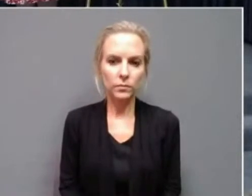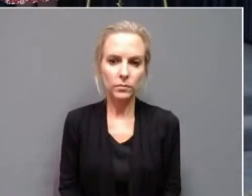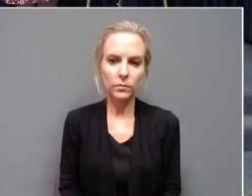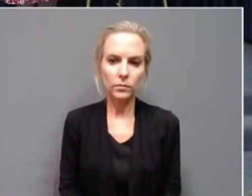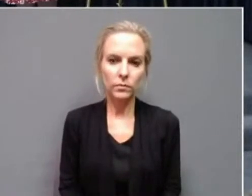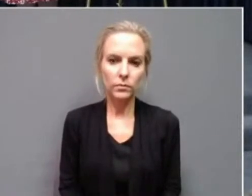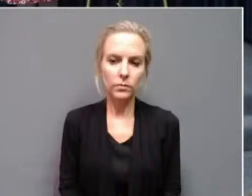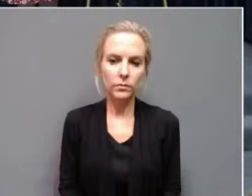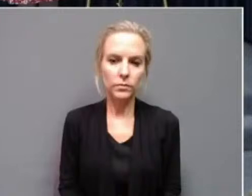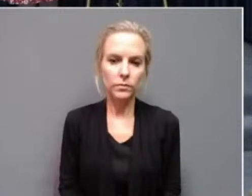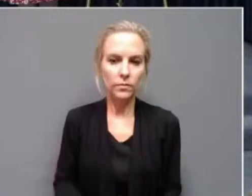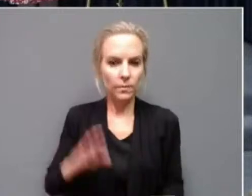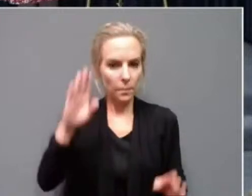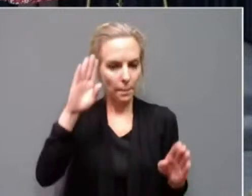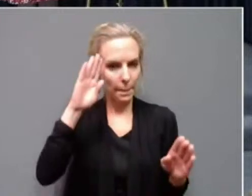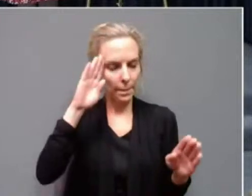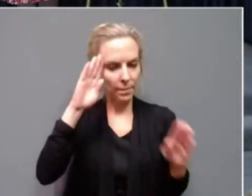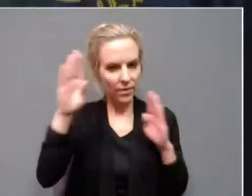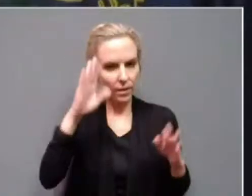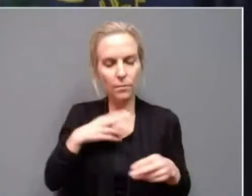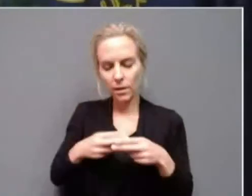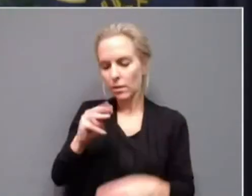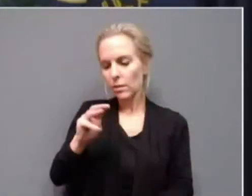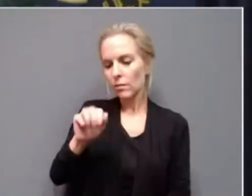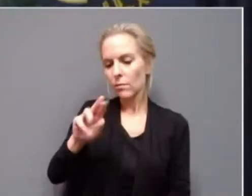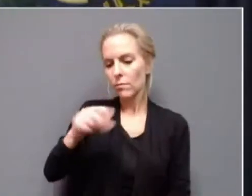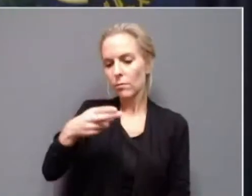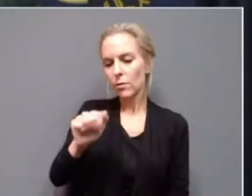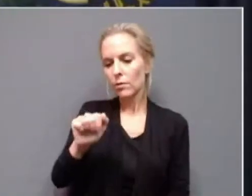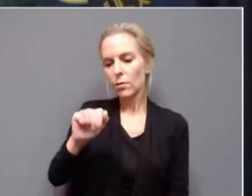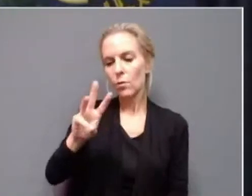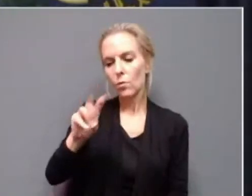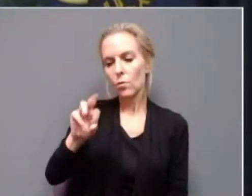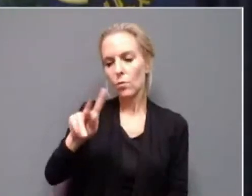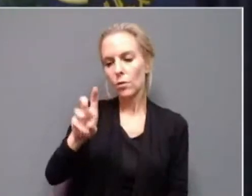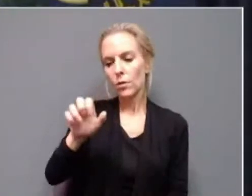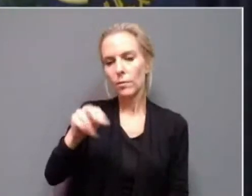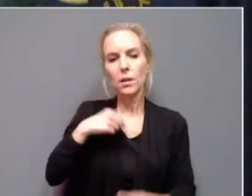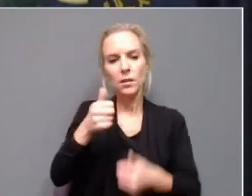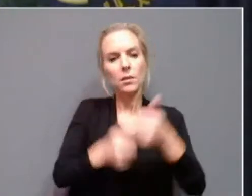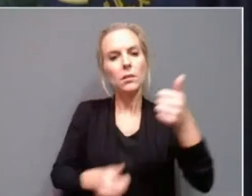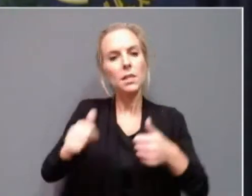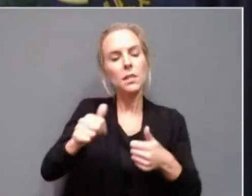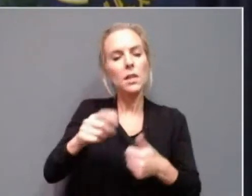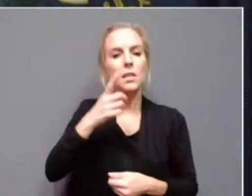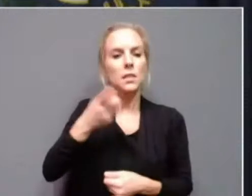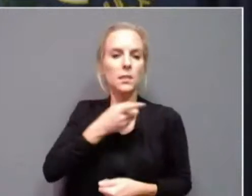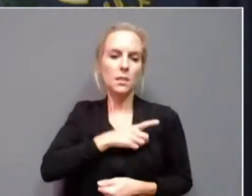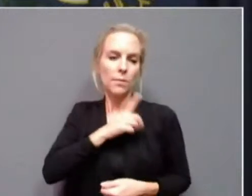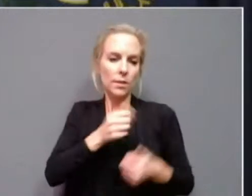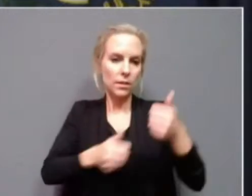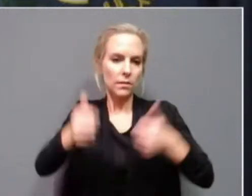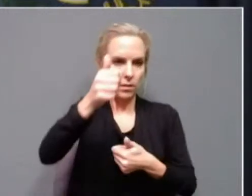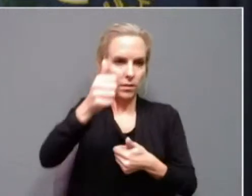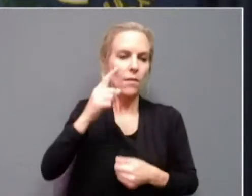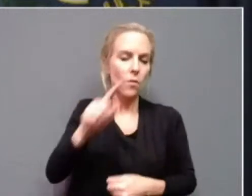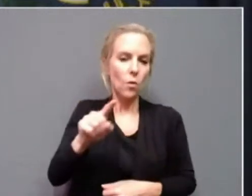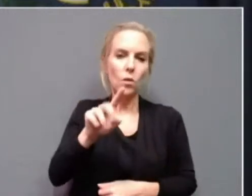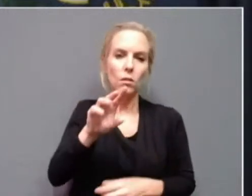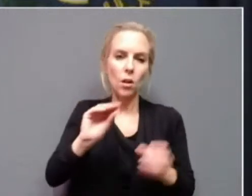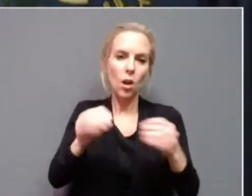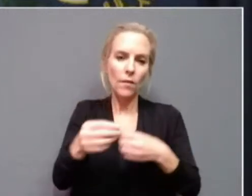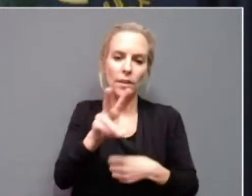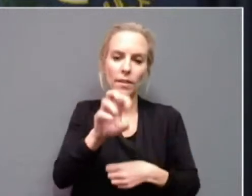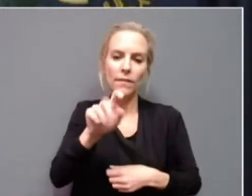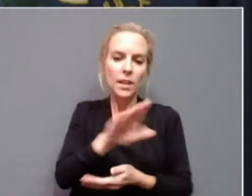Hello, my name is Martha Workman, and I'm the Deputy Executive Director for the Office of Kentucky Veteran Centers. Governor, I'd like to thank